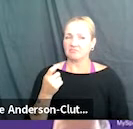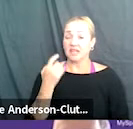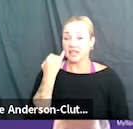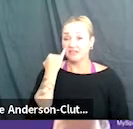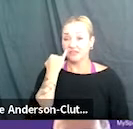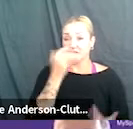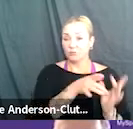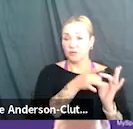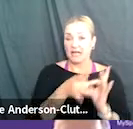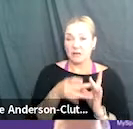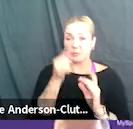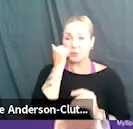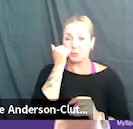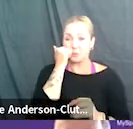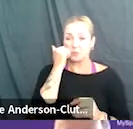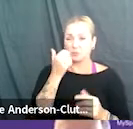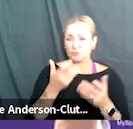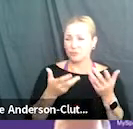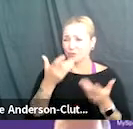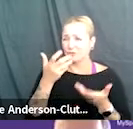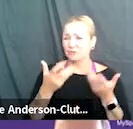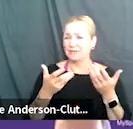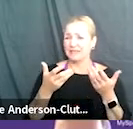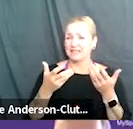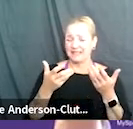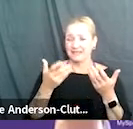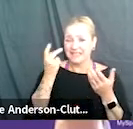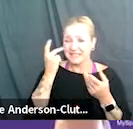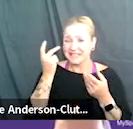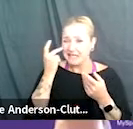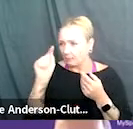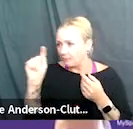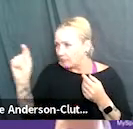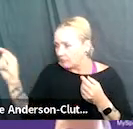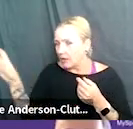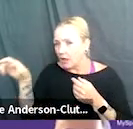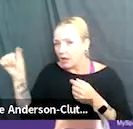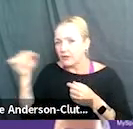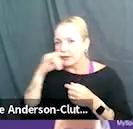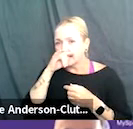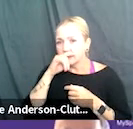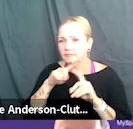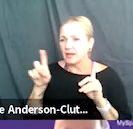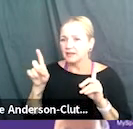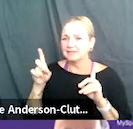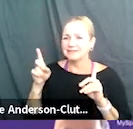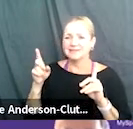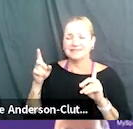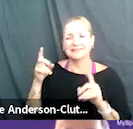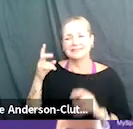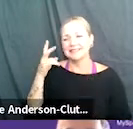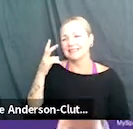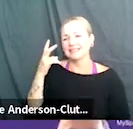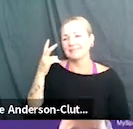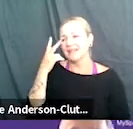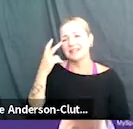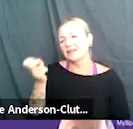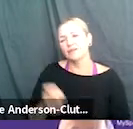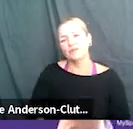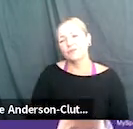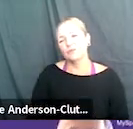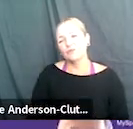can't recall ever talking to anybody about a patient like this either. So I mean, I suppose it's possible. I don't think that's the explanation, though.